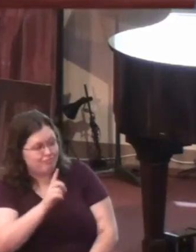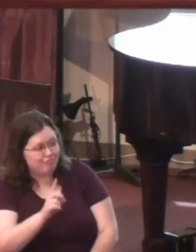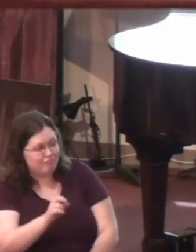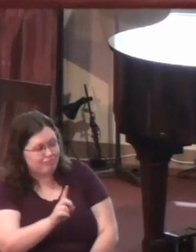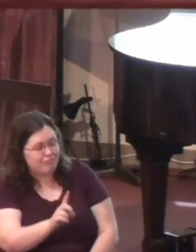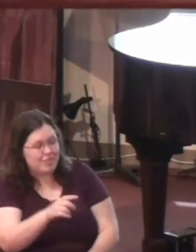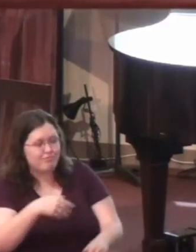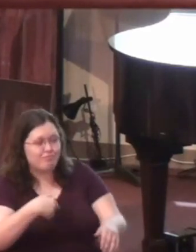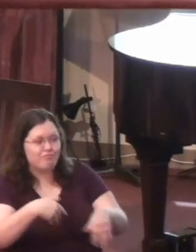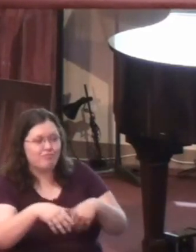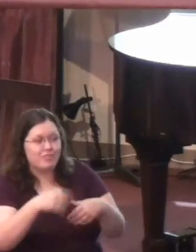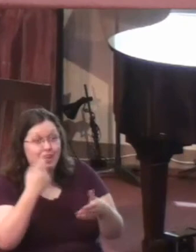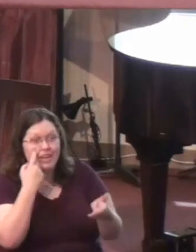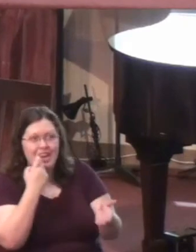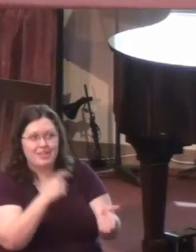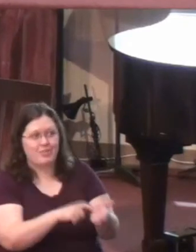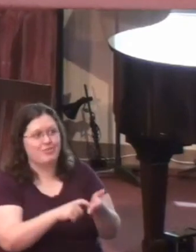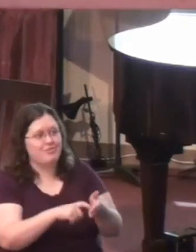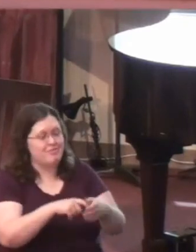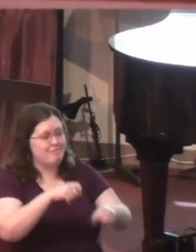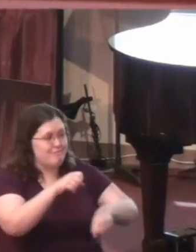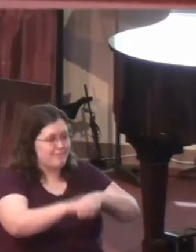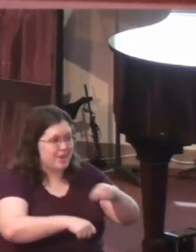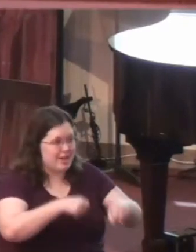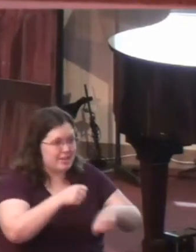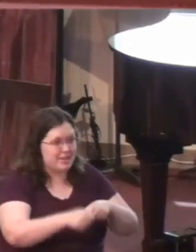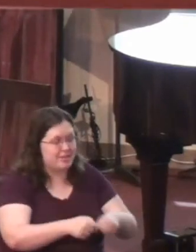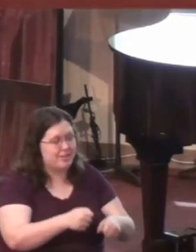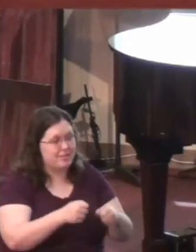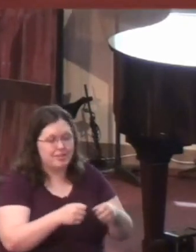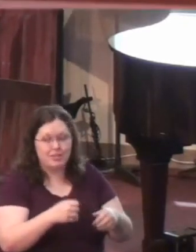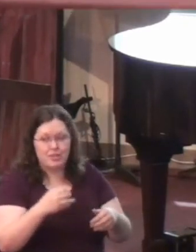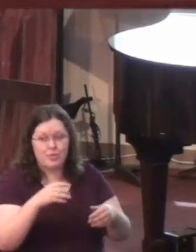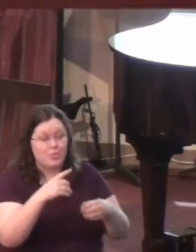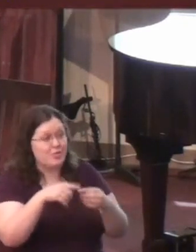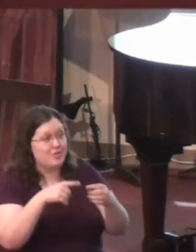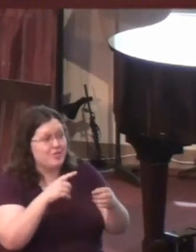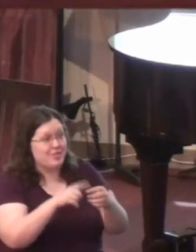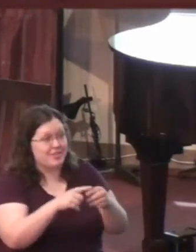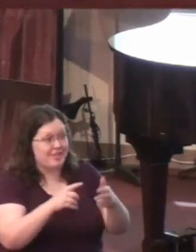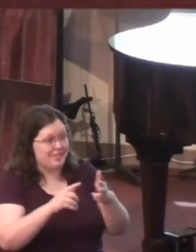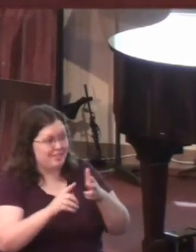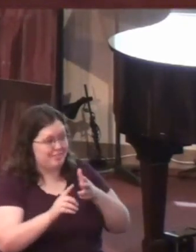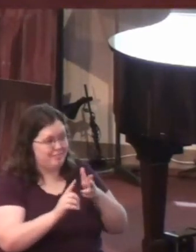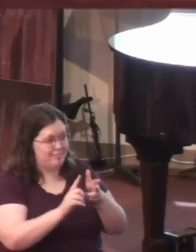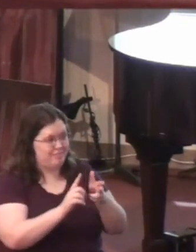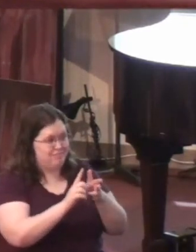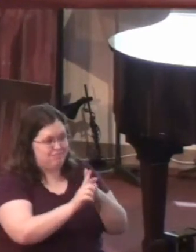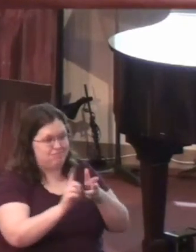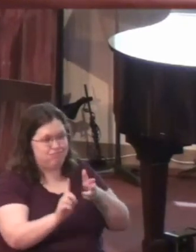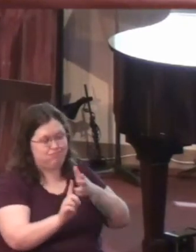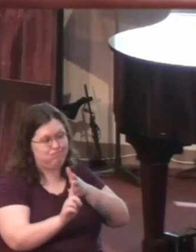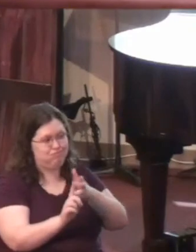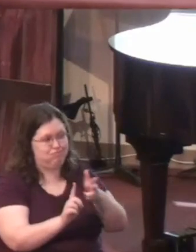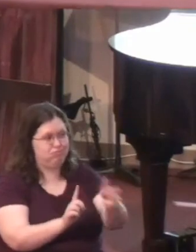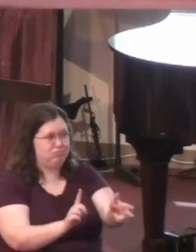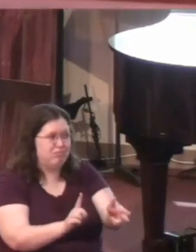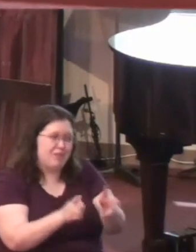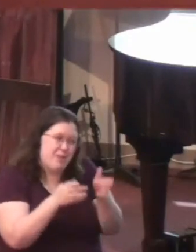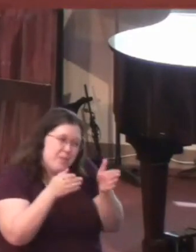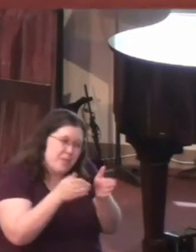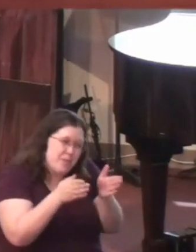I noticed a lot of bikers were going by. And when you do that, you kind of have to get off the trail a little bit so they can go by because it's very, very